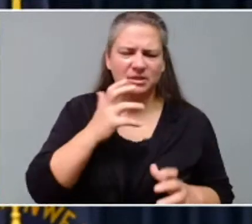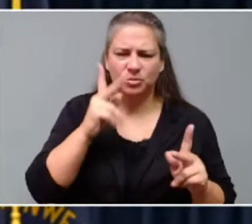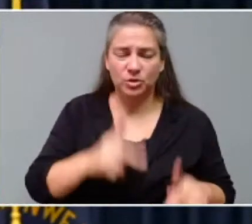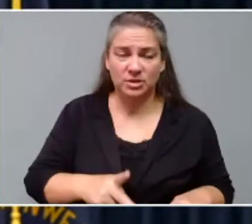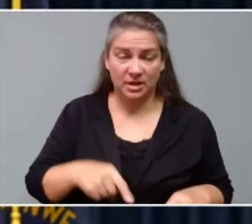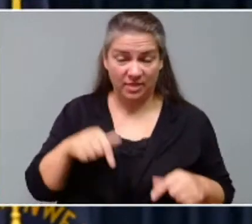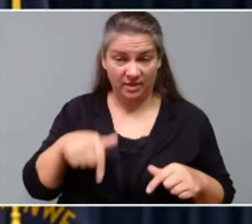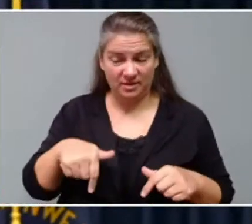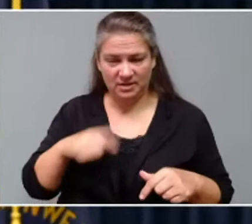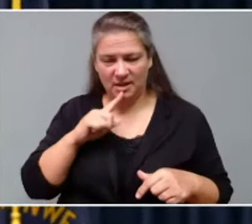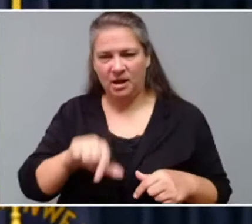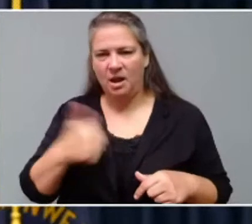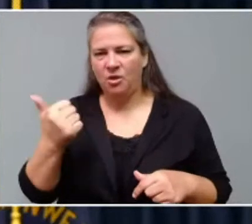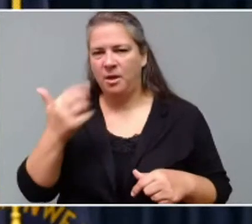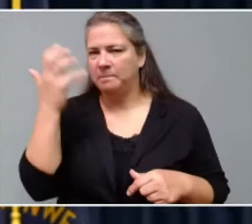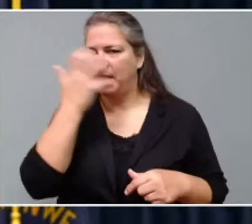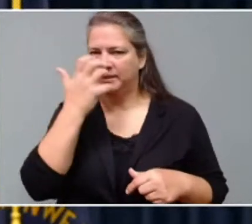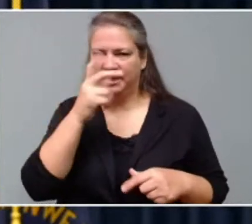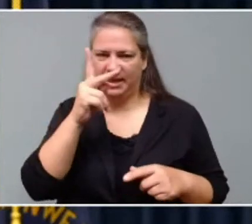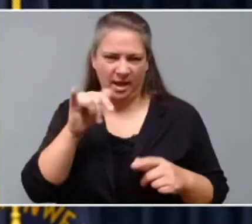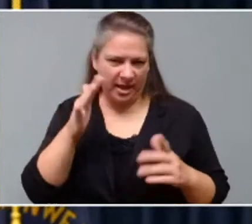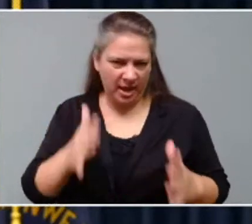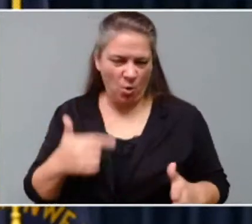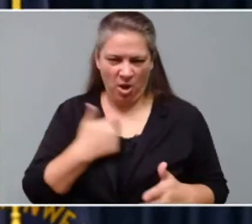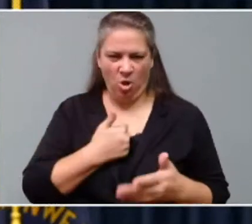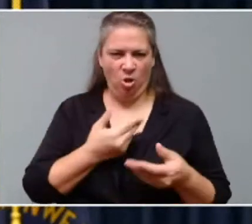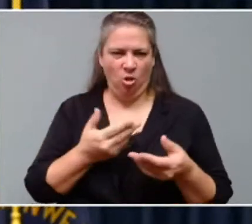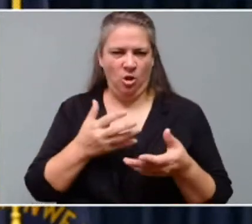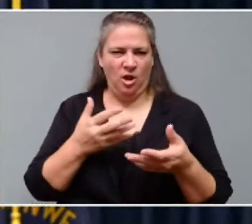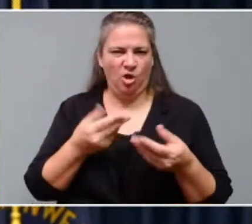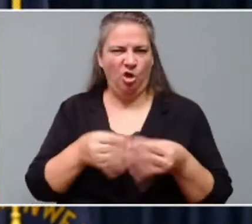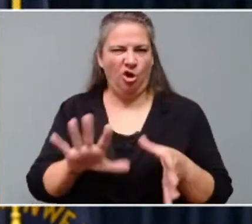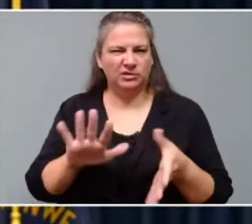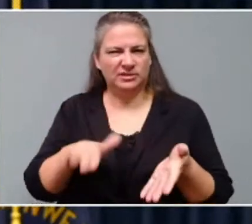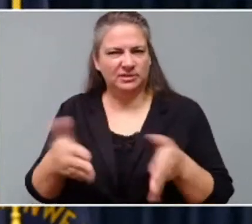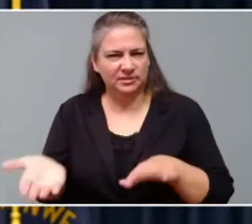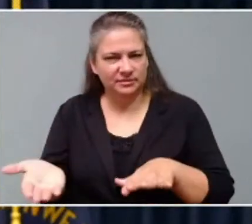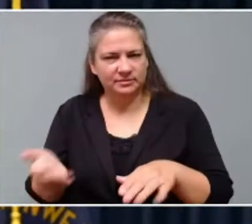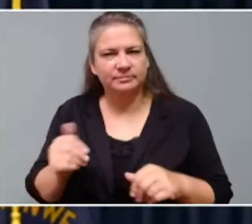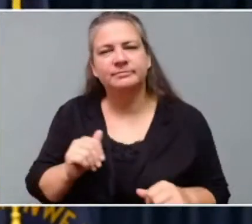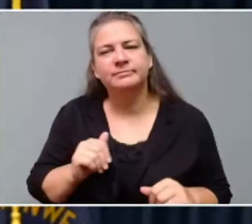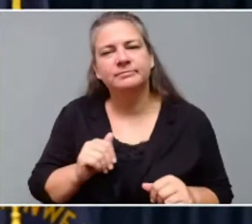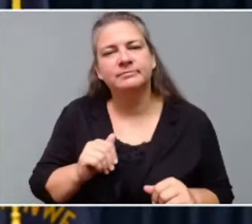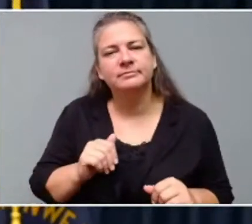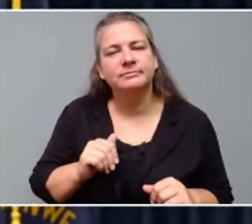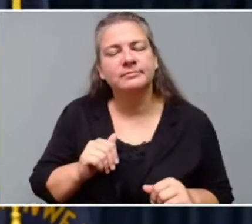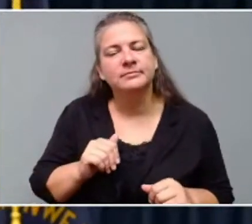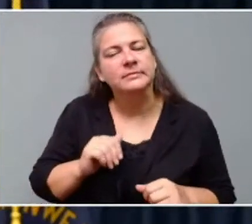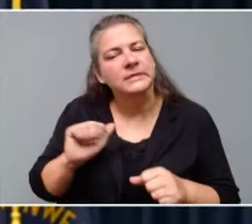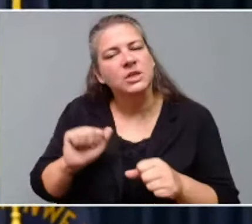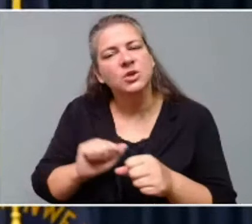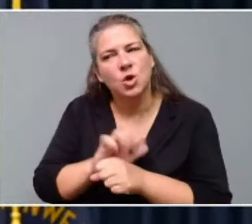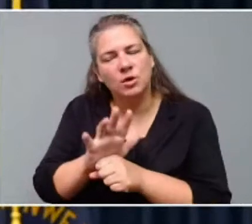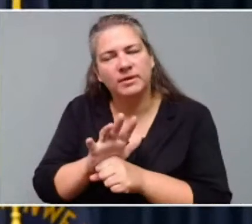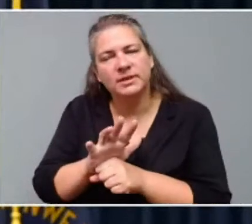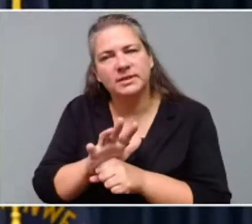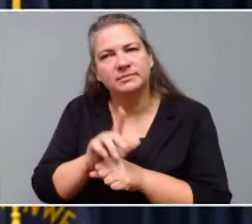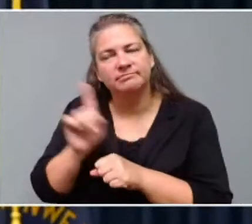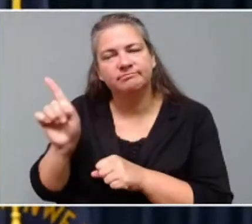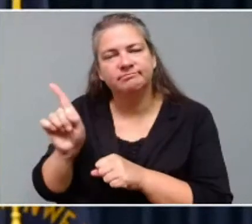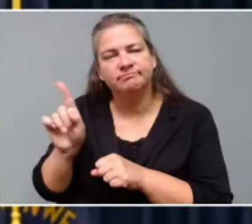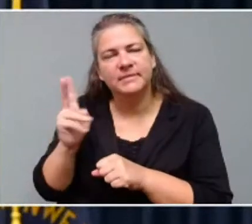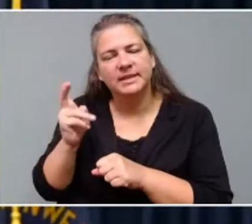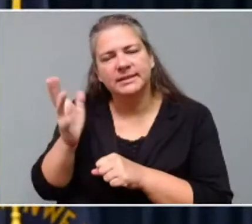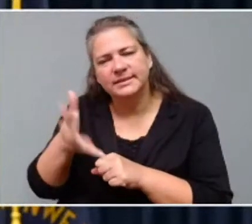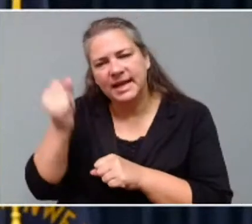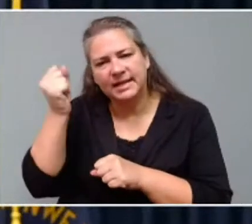another amazing Kentuckian we've lost. So COVID continues to take family members, friends, and loved